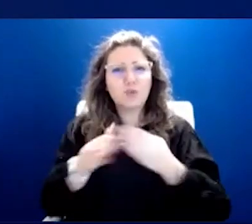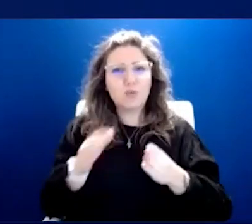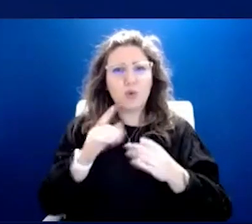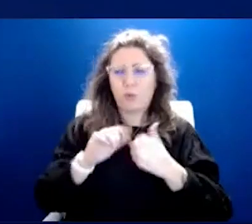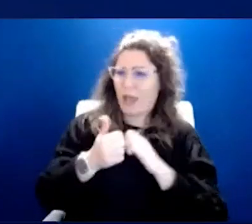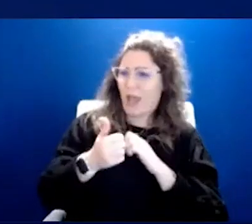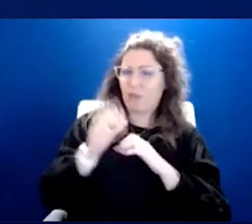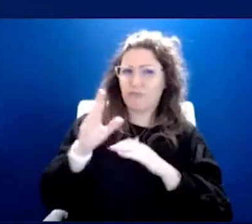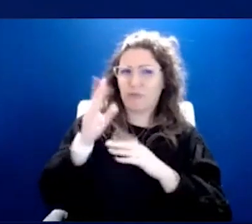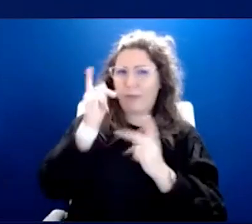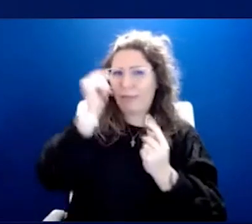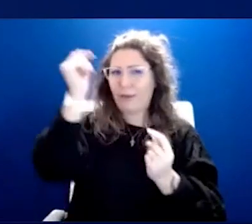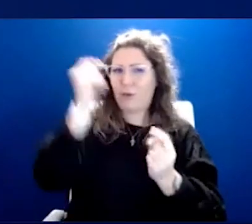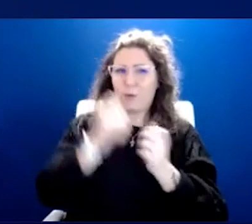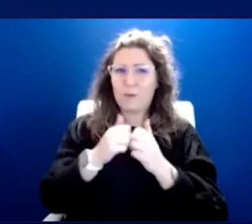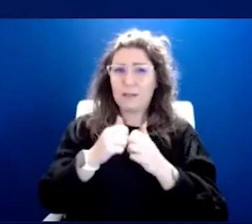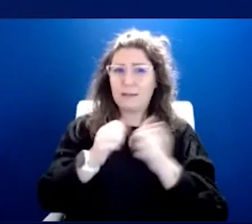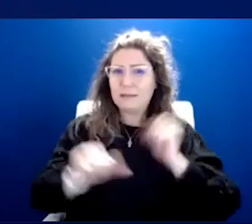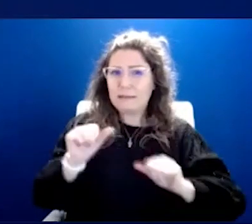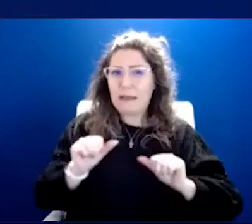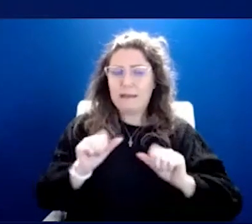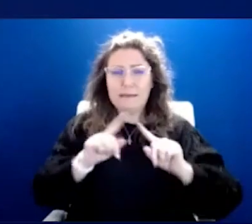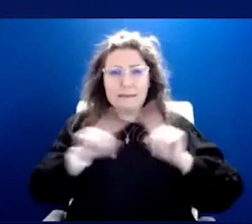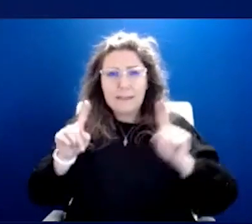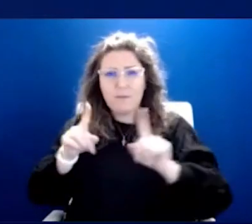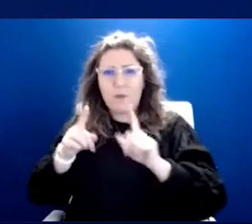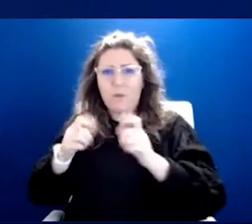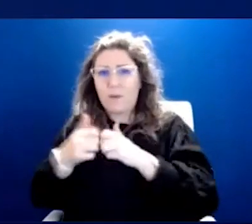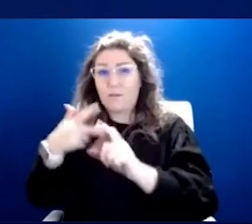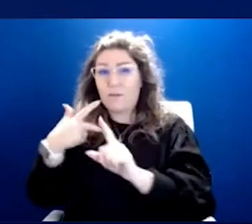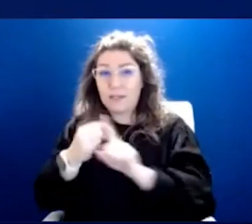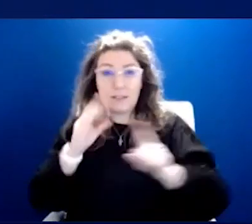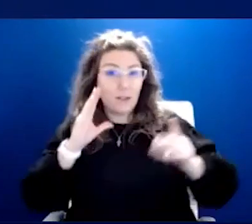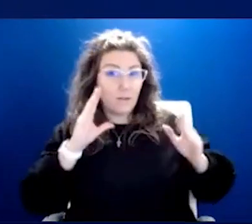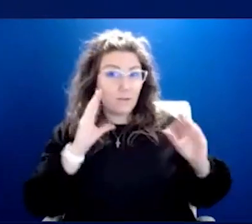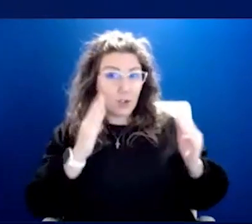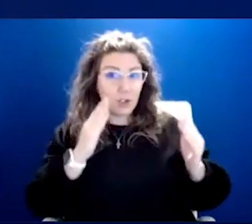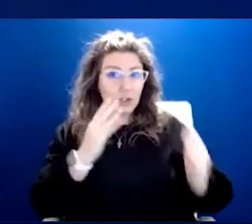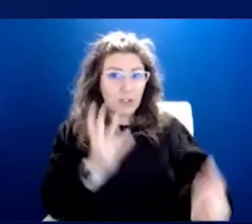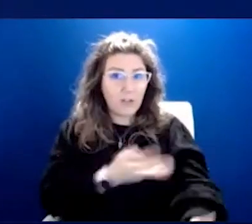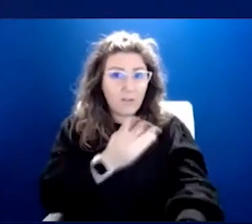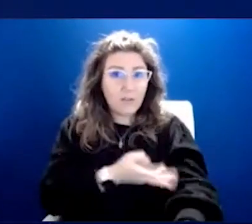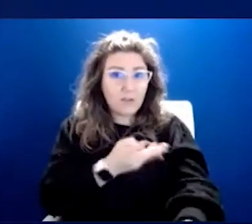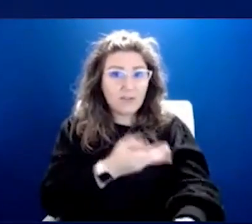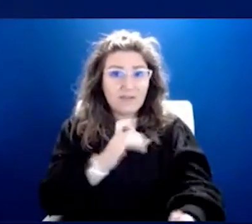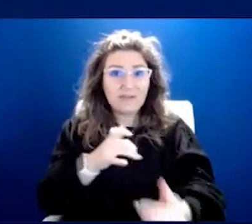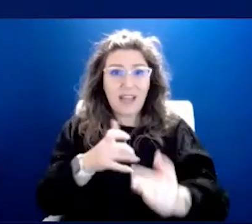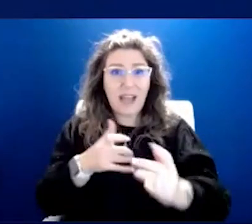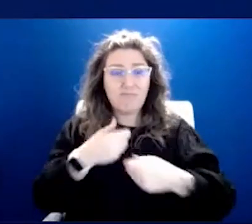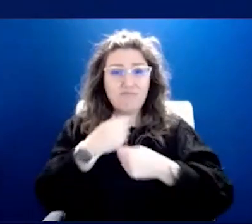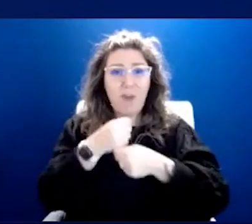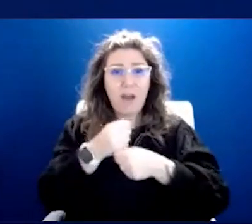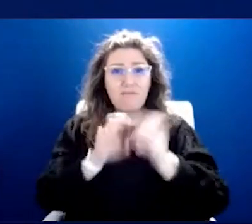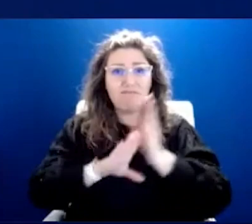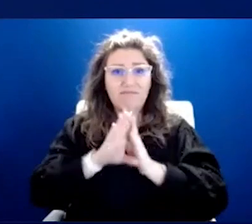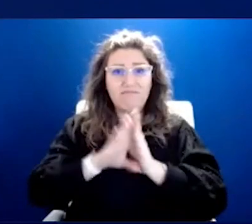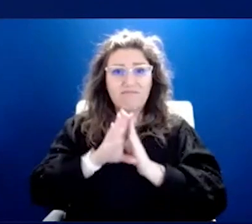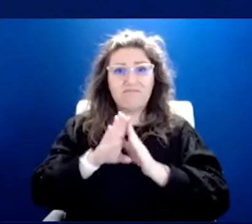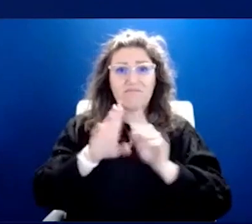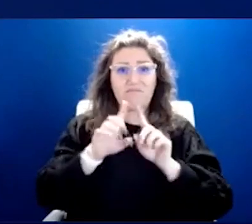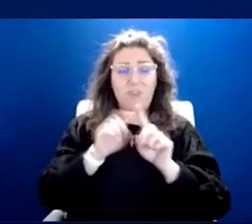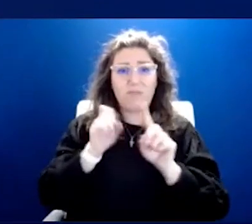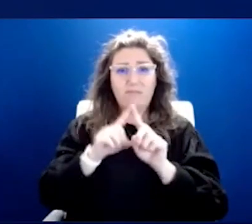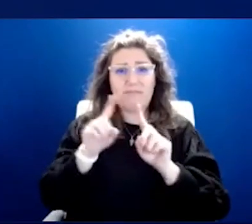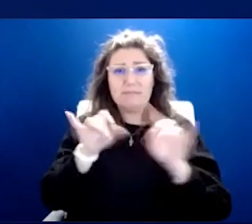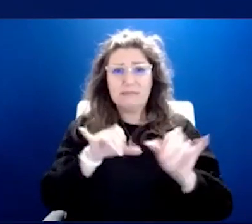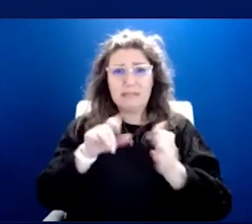and safety different with a vaccine versus an infusion of this product that was developed probably by the same researchers that have